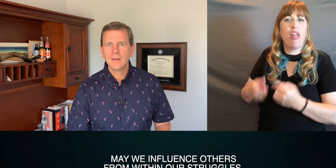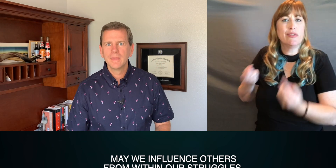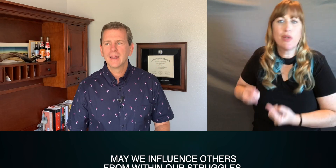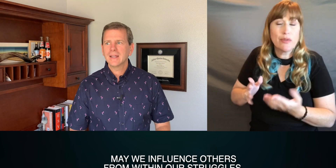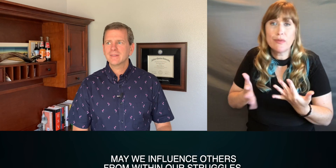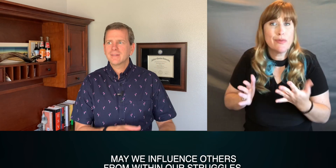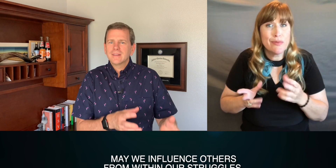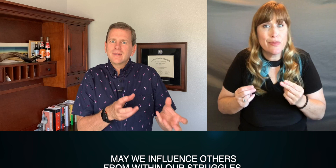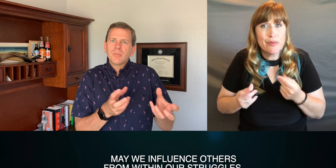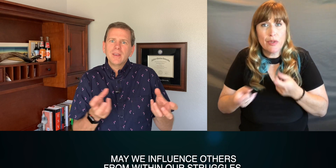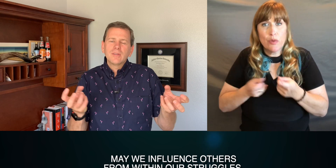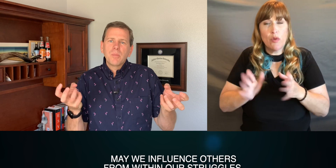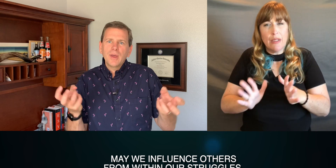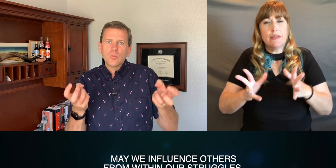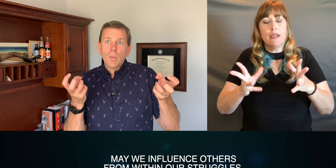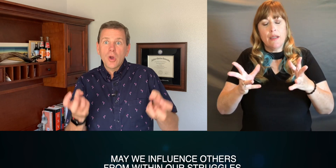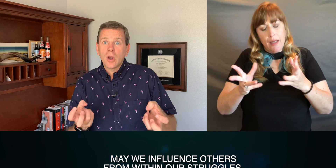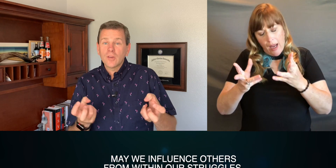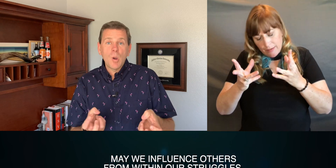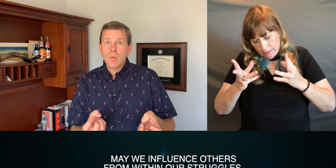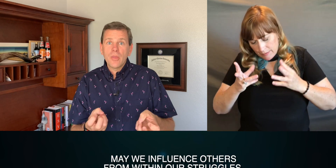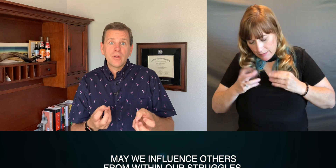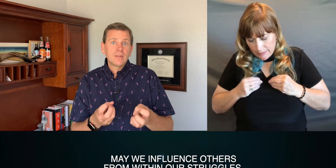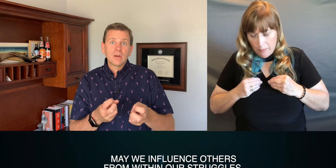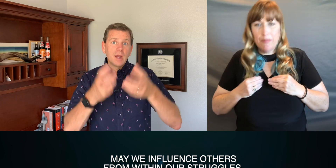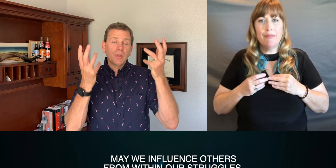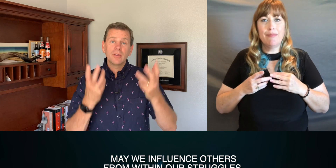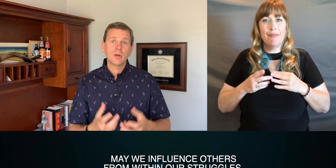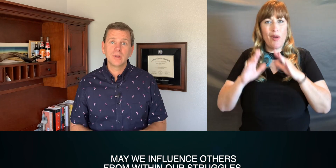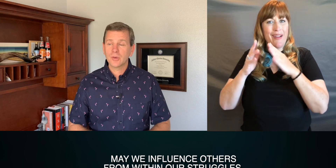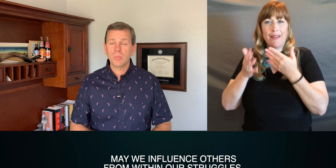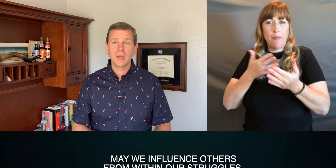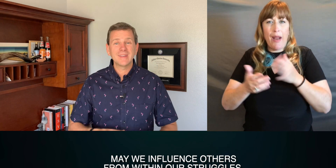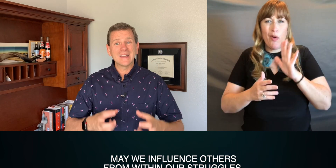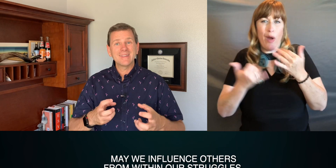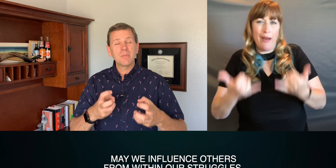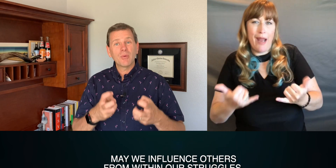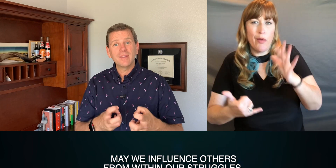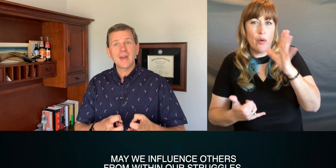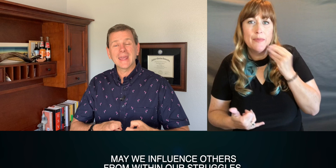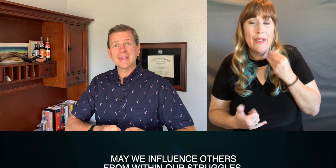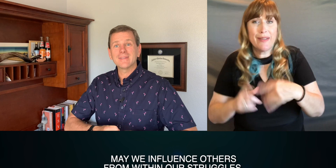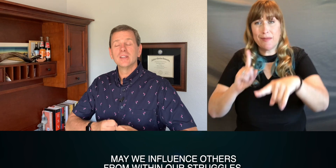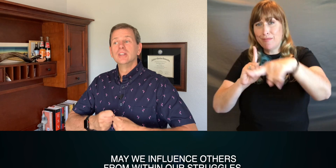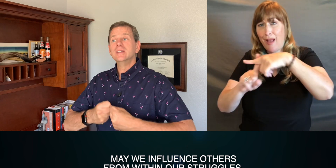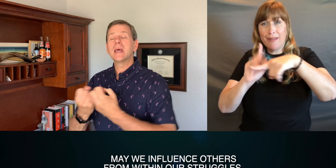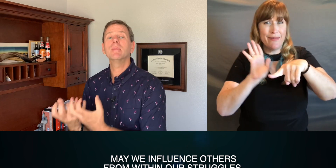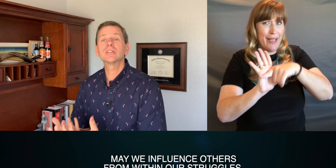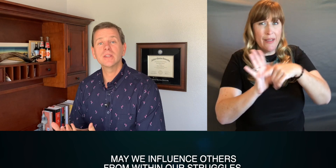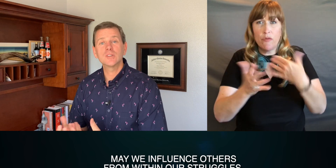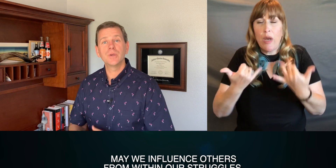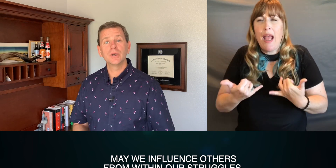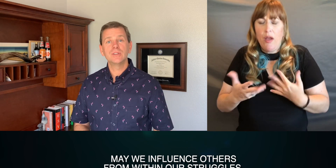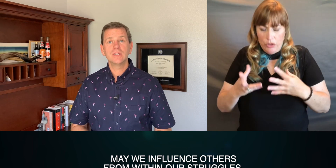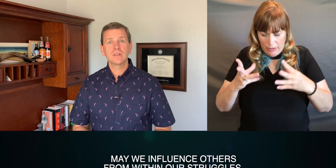away. Let's embrace the place where we are at this moment, whether that's a great place or a difficult place, and let's embrace that and let's